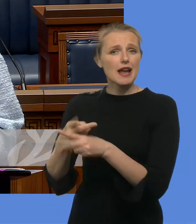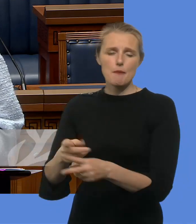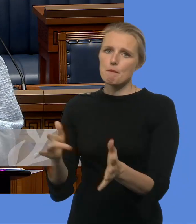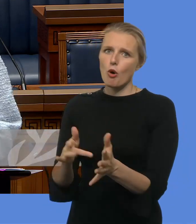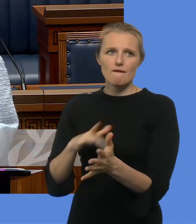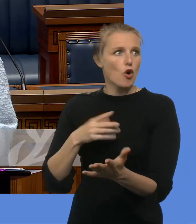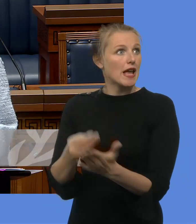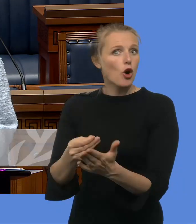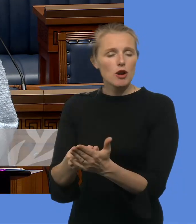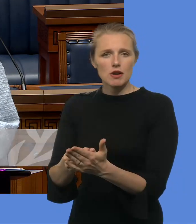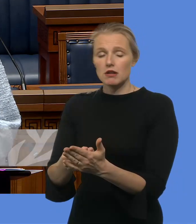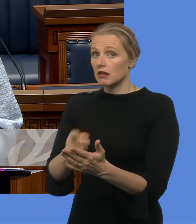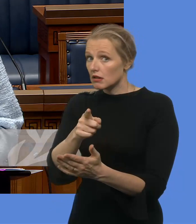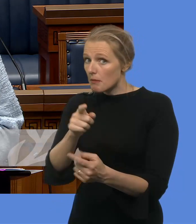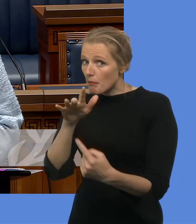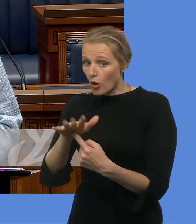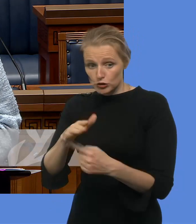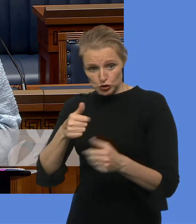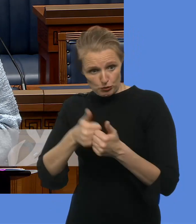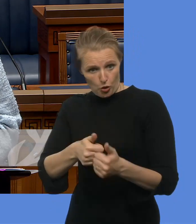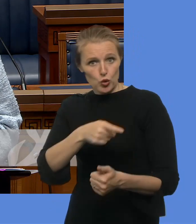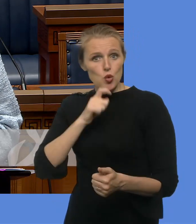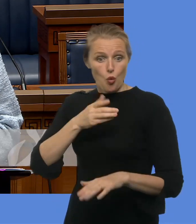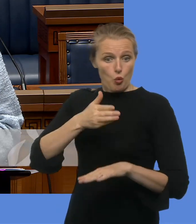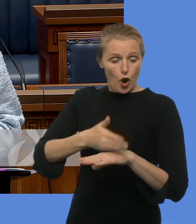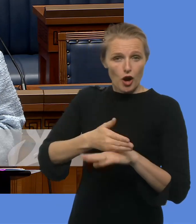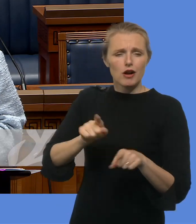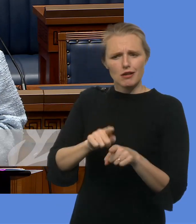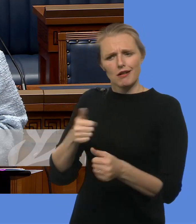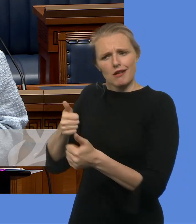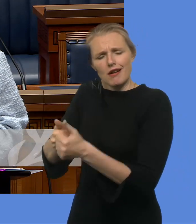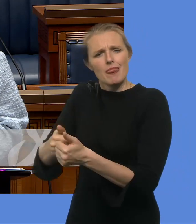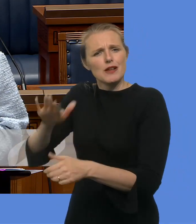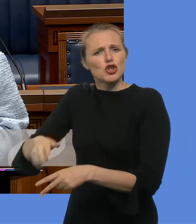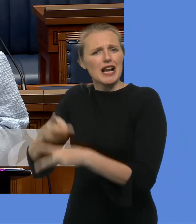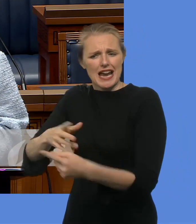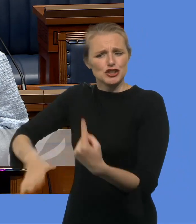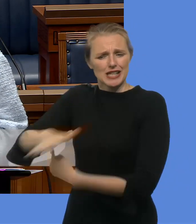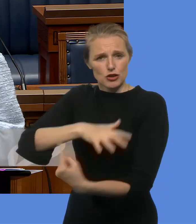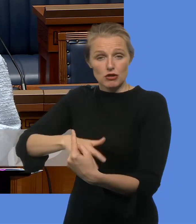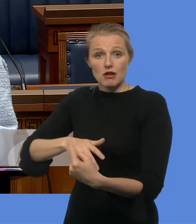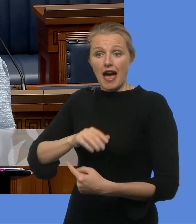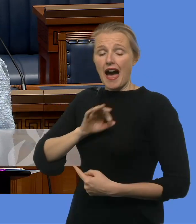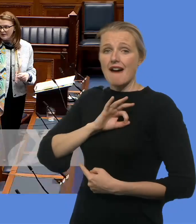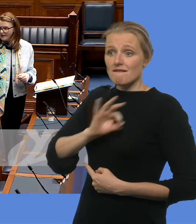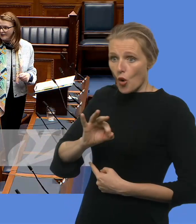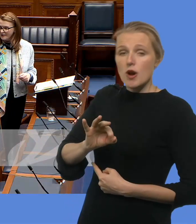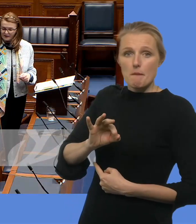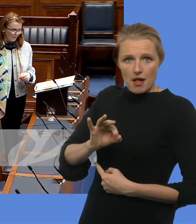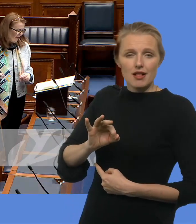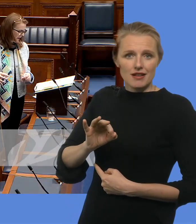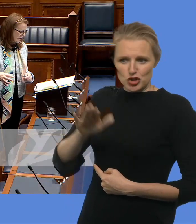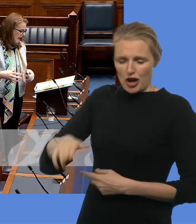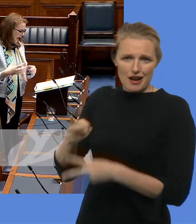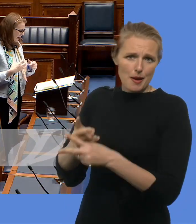childcare providers but also workers and families. Affordable childcare is particularly important in facilitating women's access to the